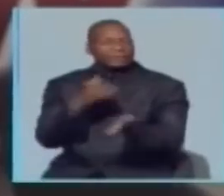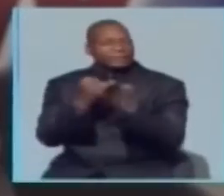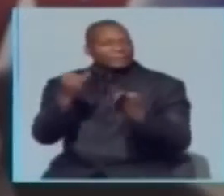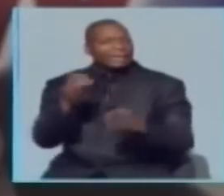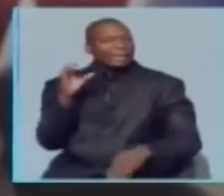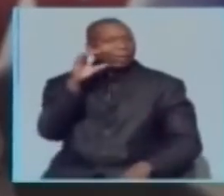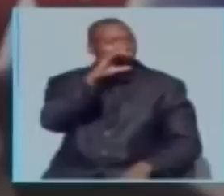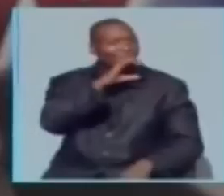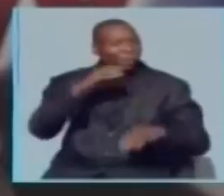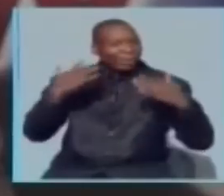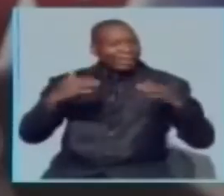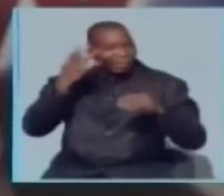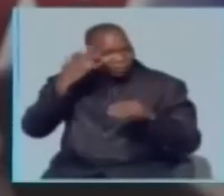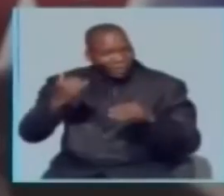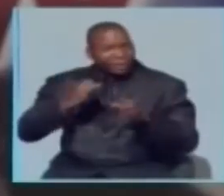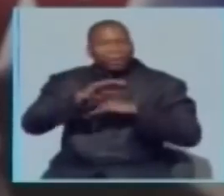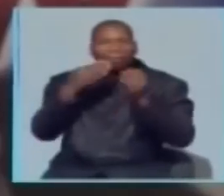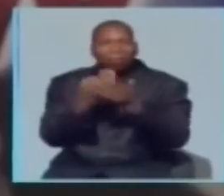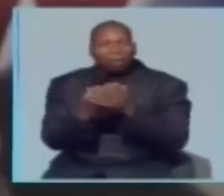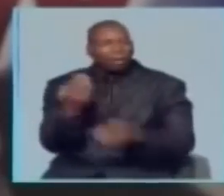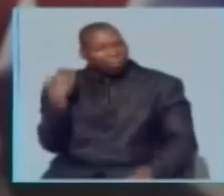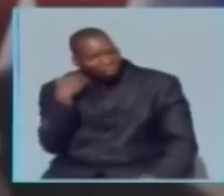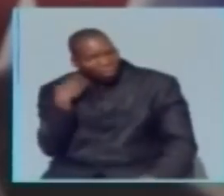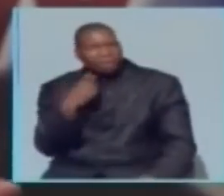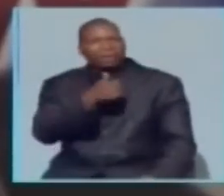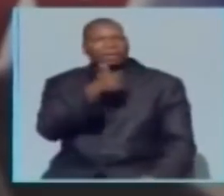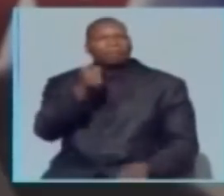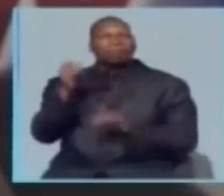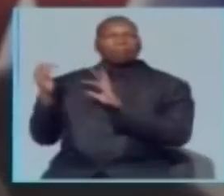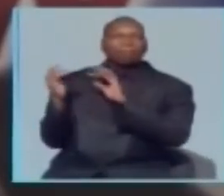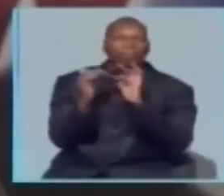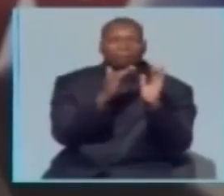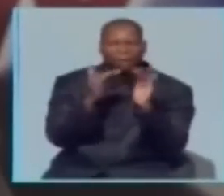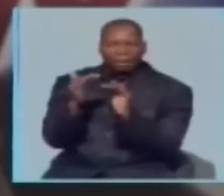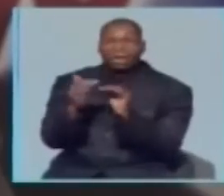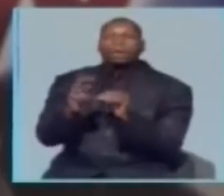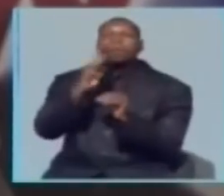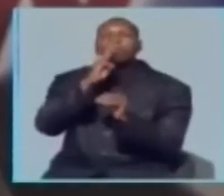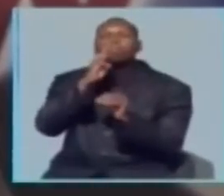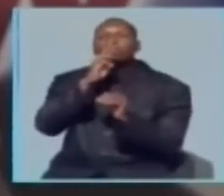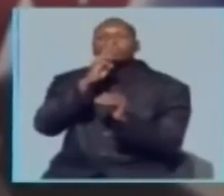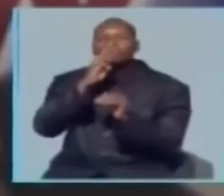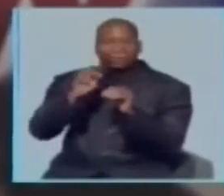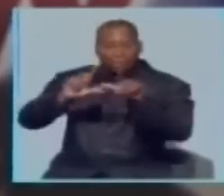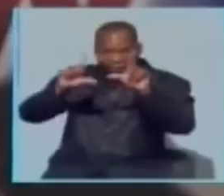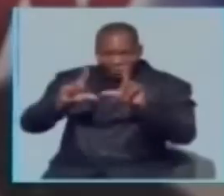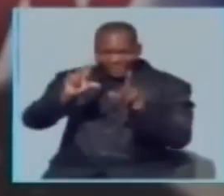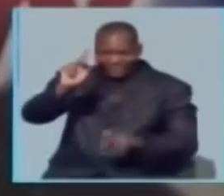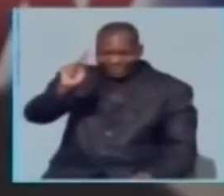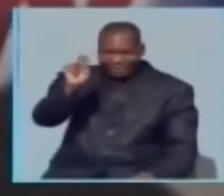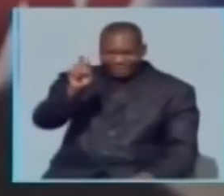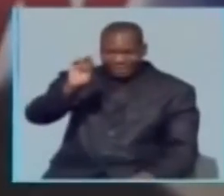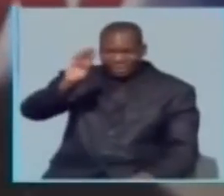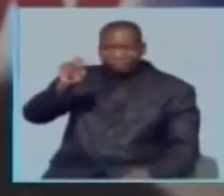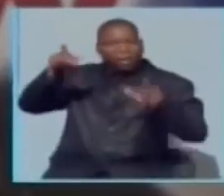it affects everybody. Some have argued it's not necessarily the low water levels in Lake Kariba, as many